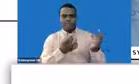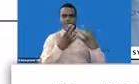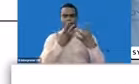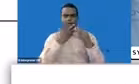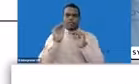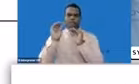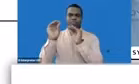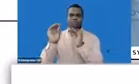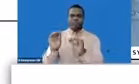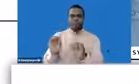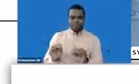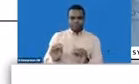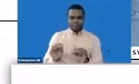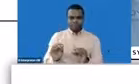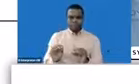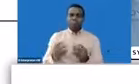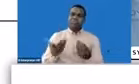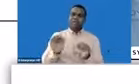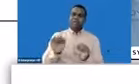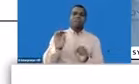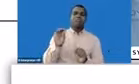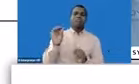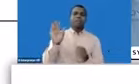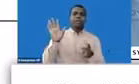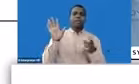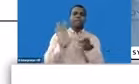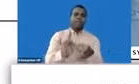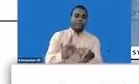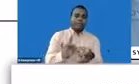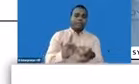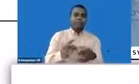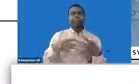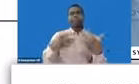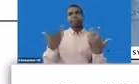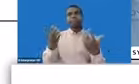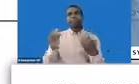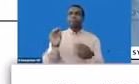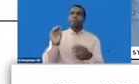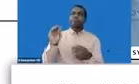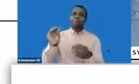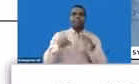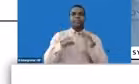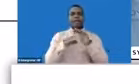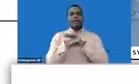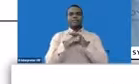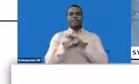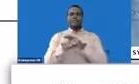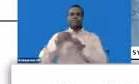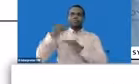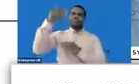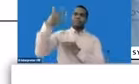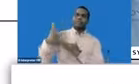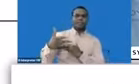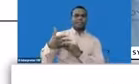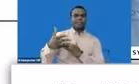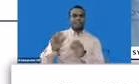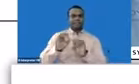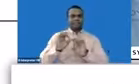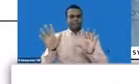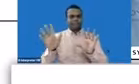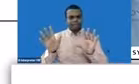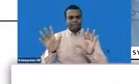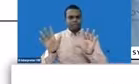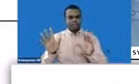important thing is that the access points are easy to find, visible, and well, there's an accessible route to them. There are